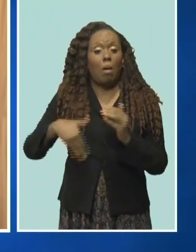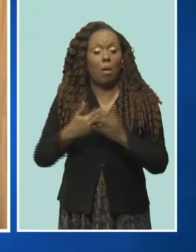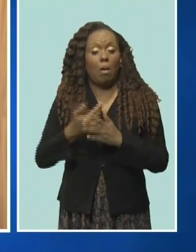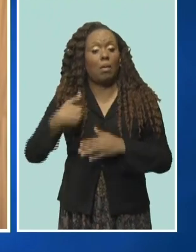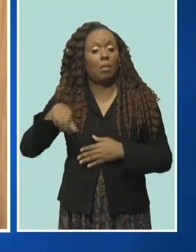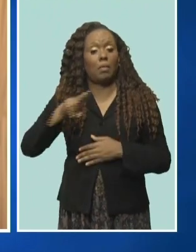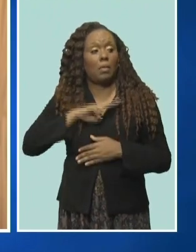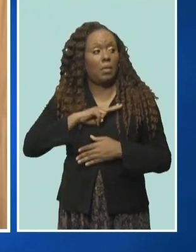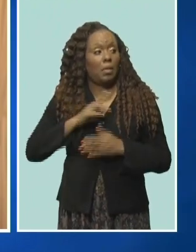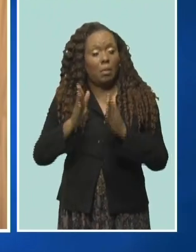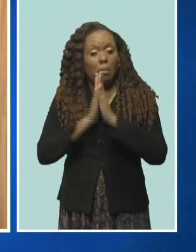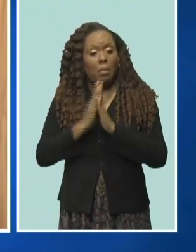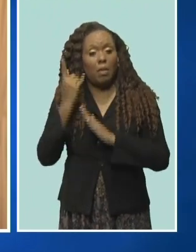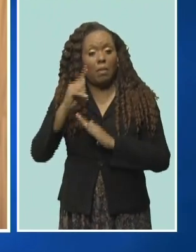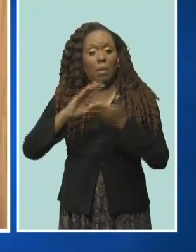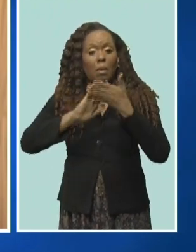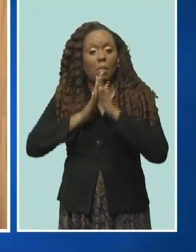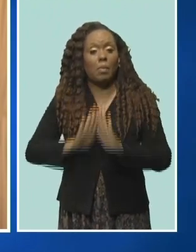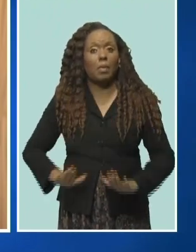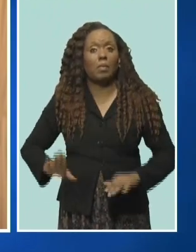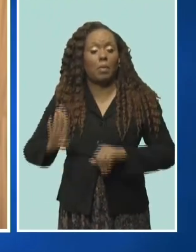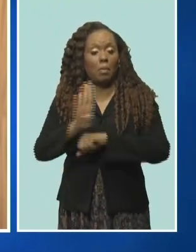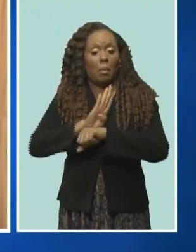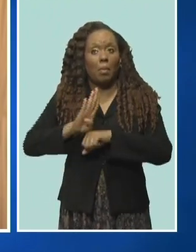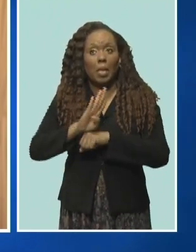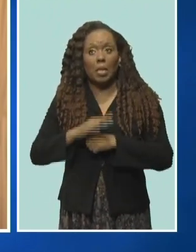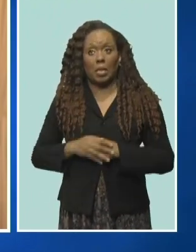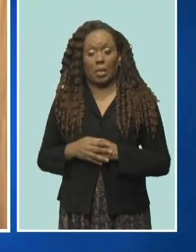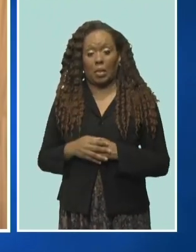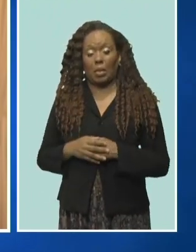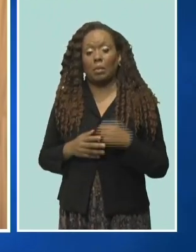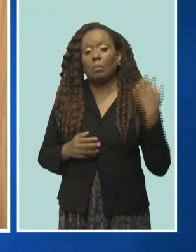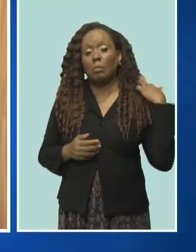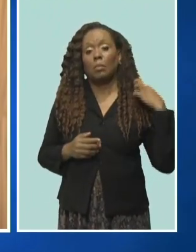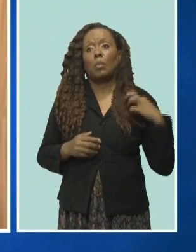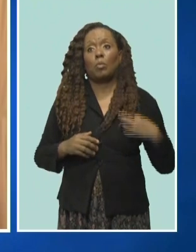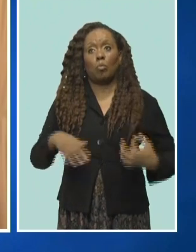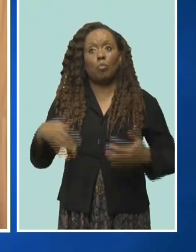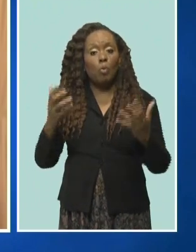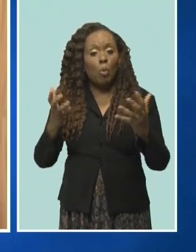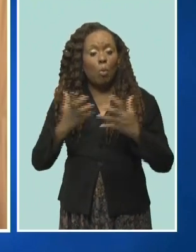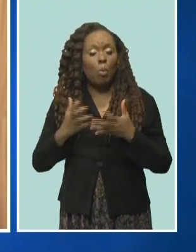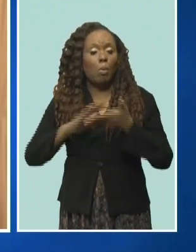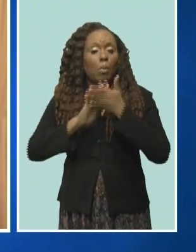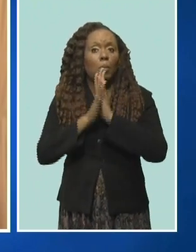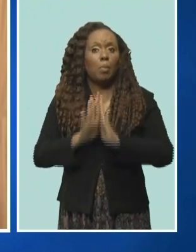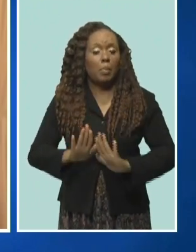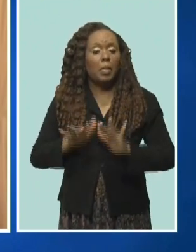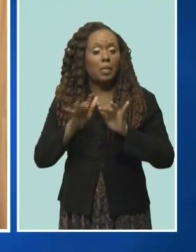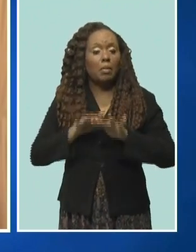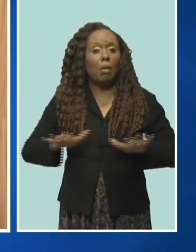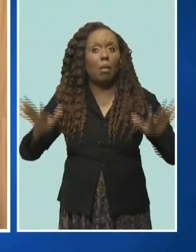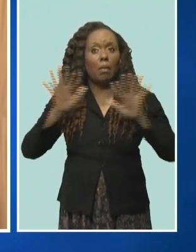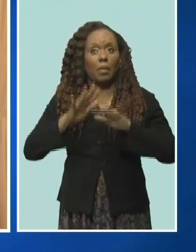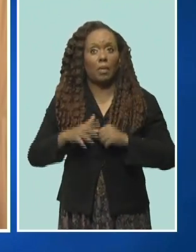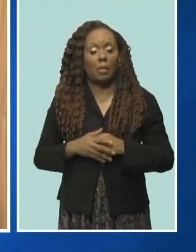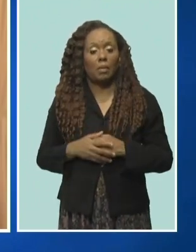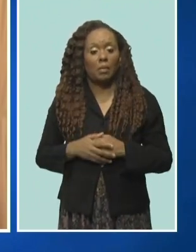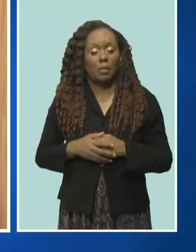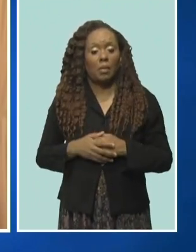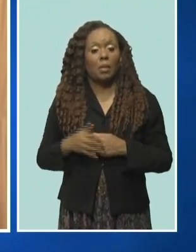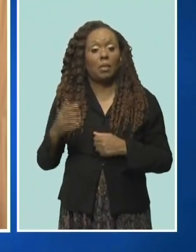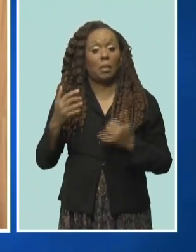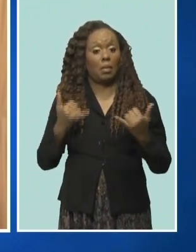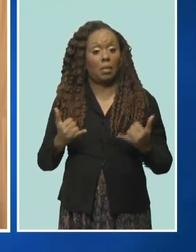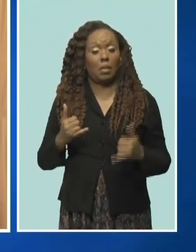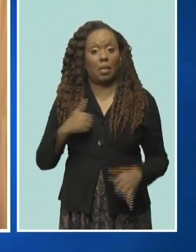a peaceful Barbados, to build the common peace in Barbados. I saw the picture, the powerful picture